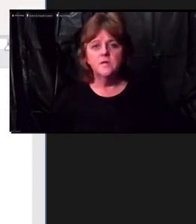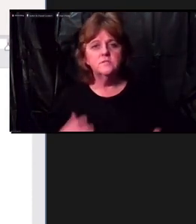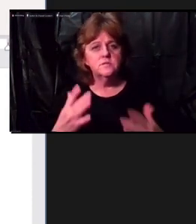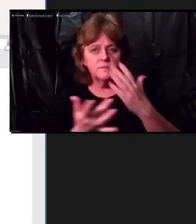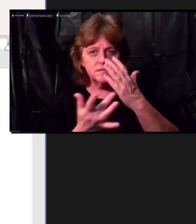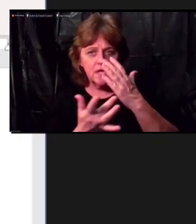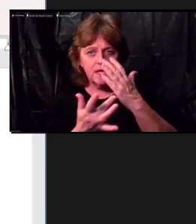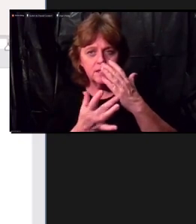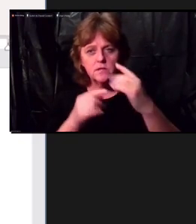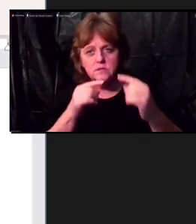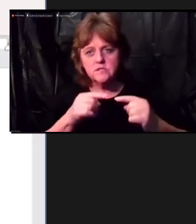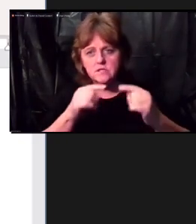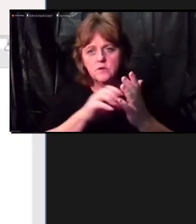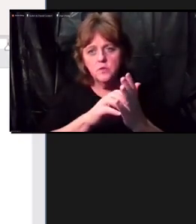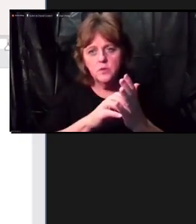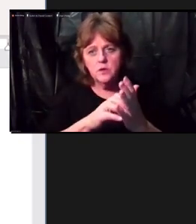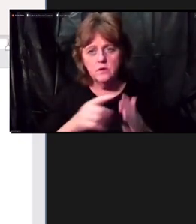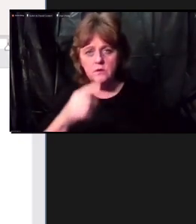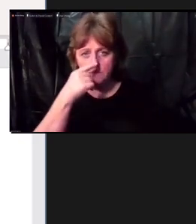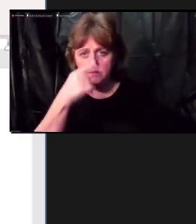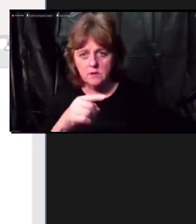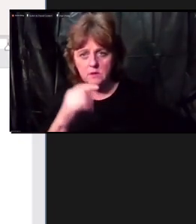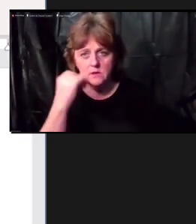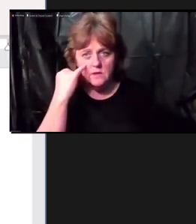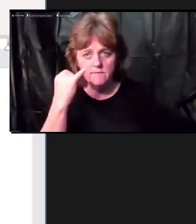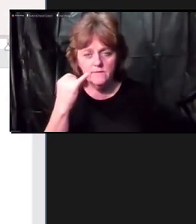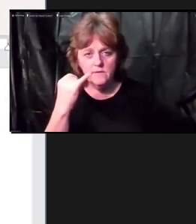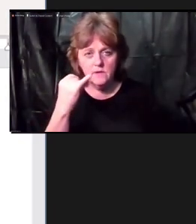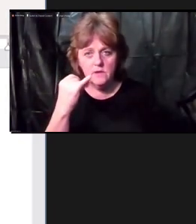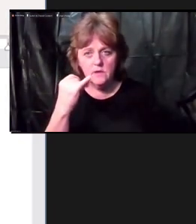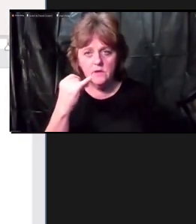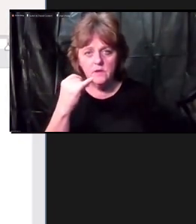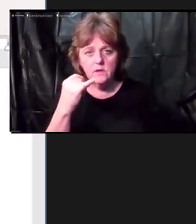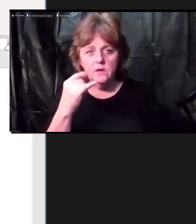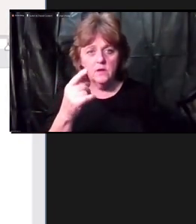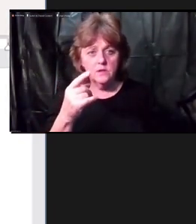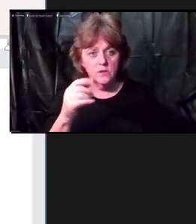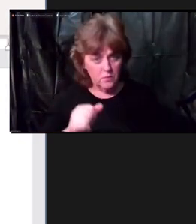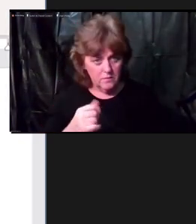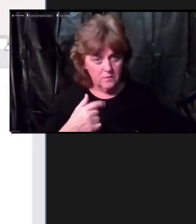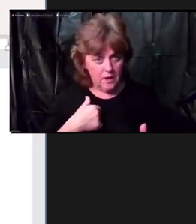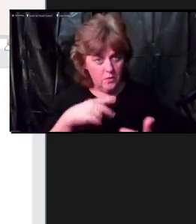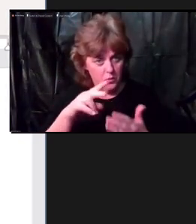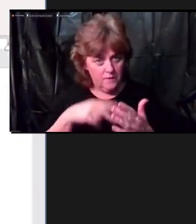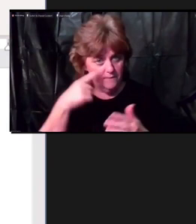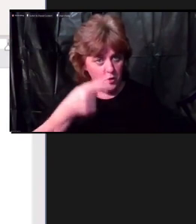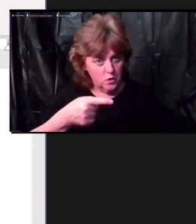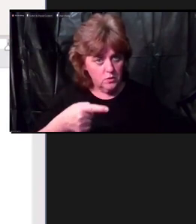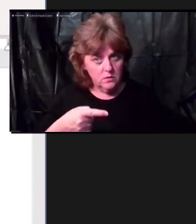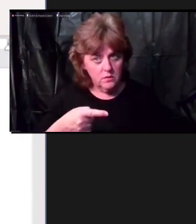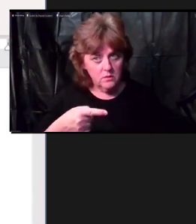We're losing you a bit. Do you mind if I've got your statement? Would you like me to read it?